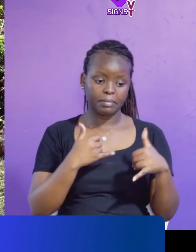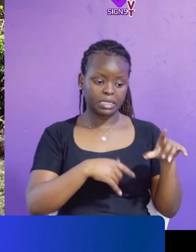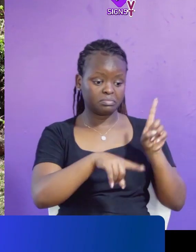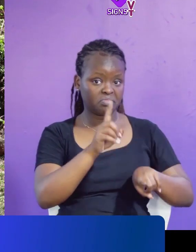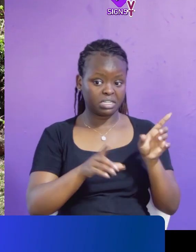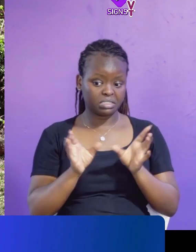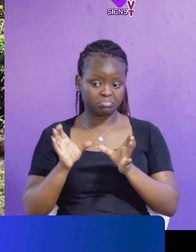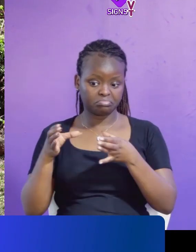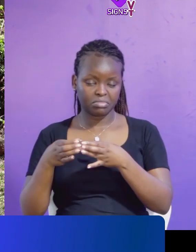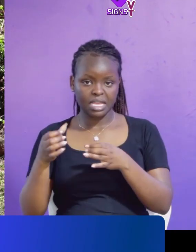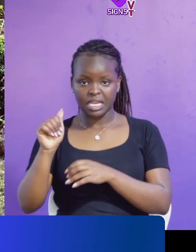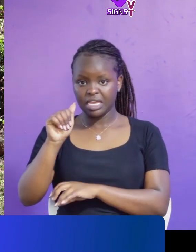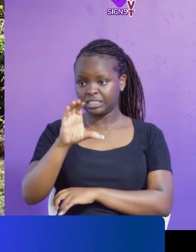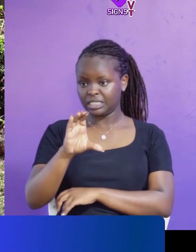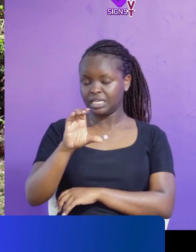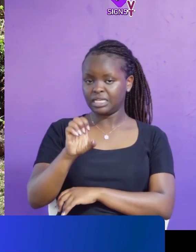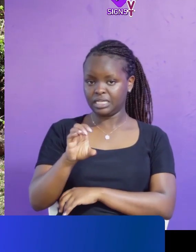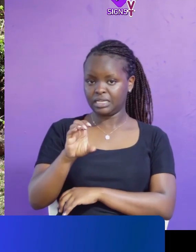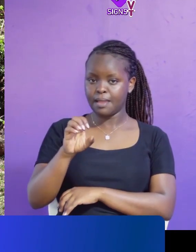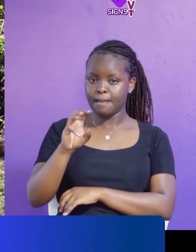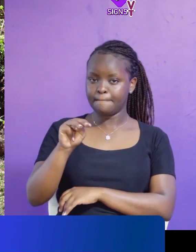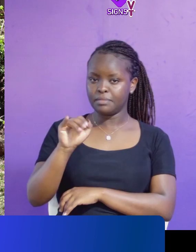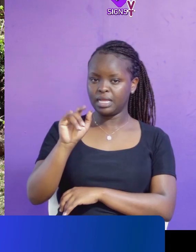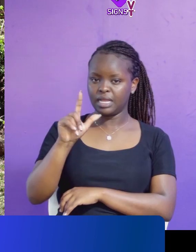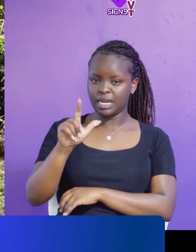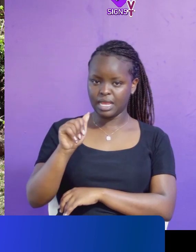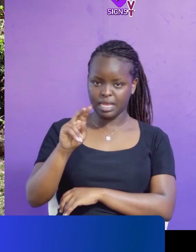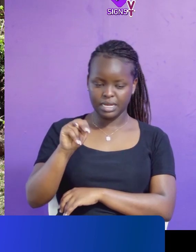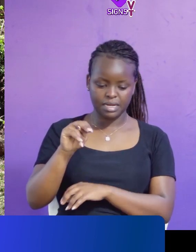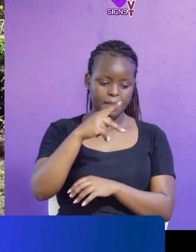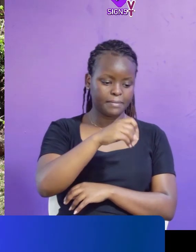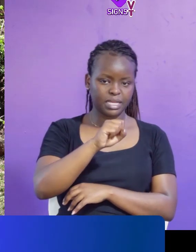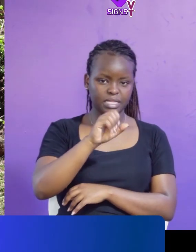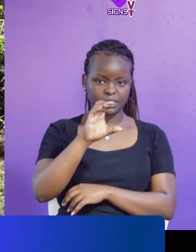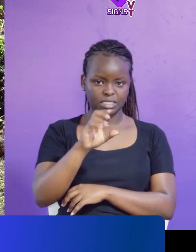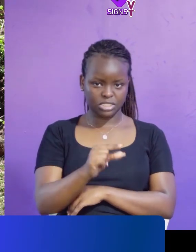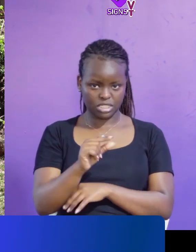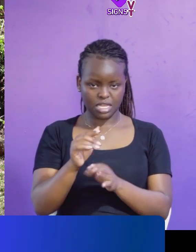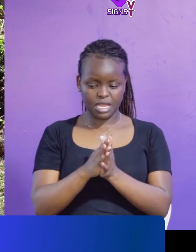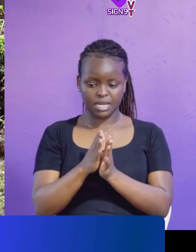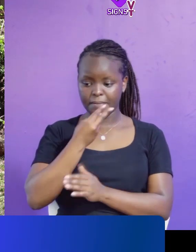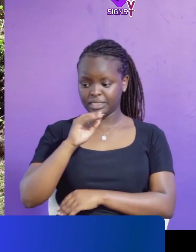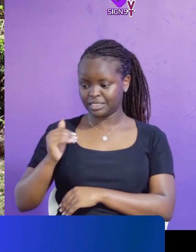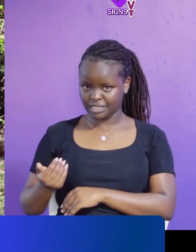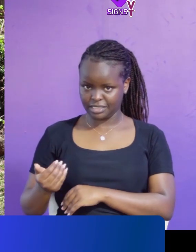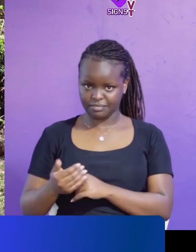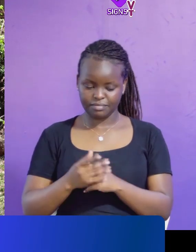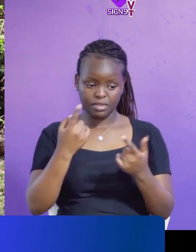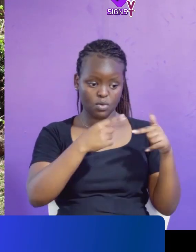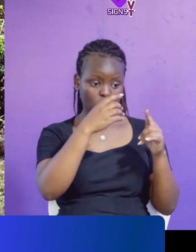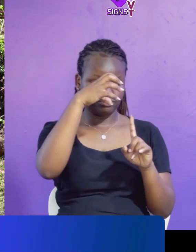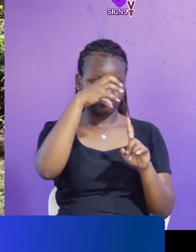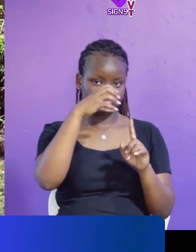AC Milan, Paris Saint-Germain, and now Manchester City. He has won titles